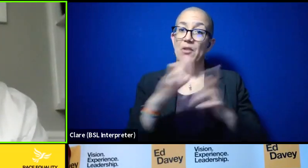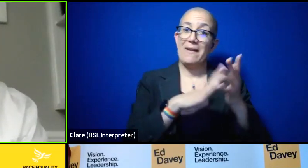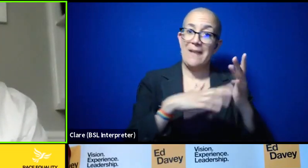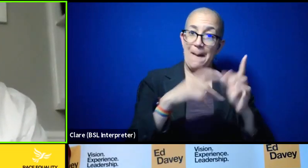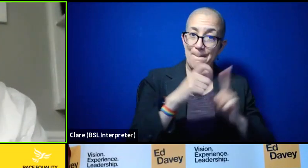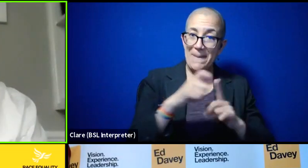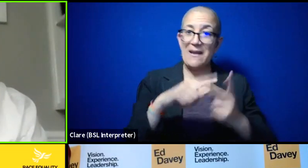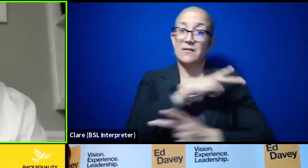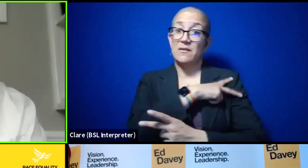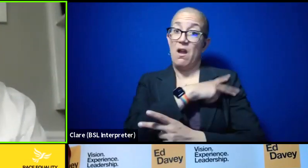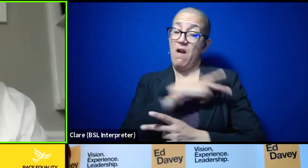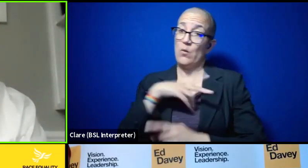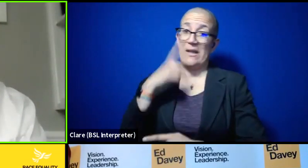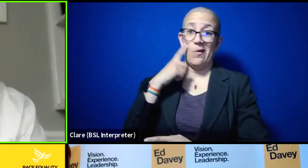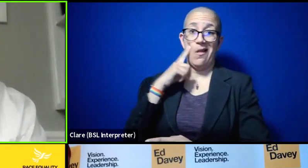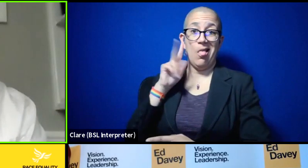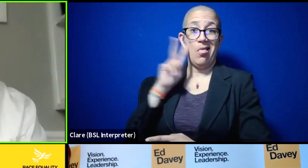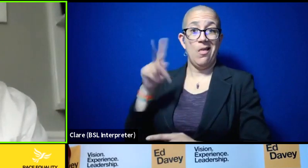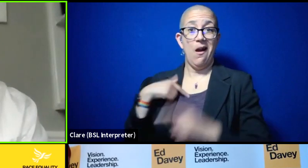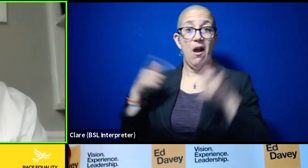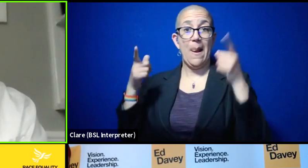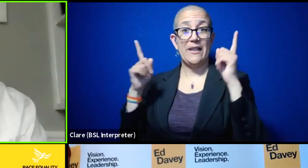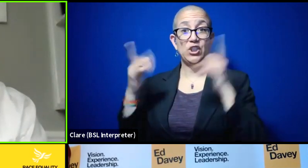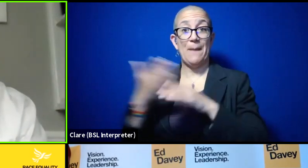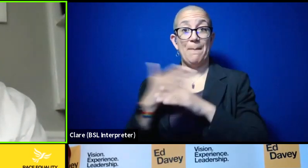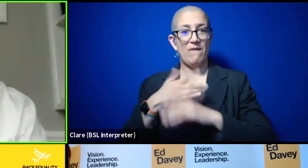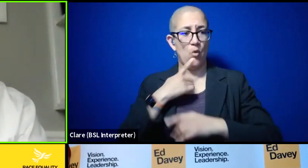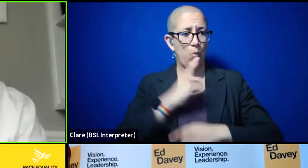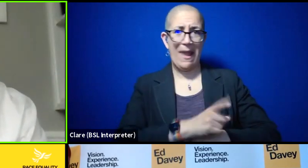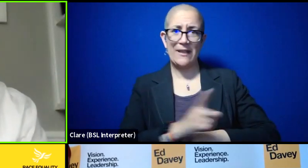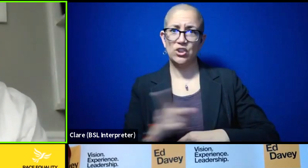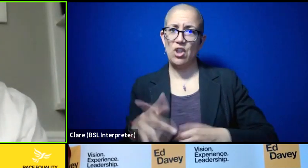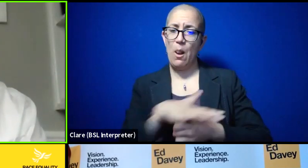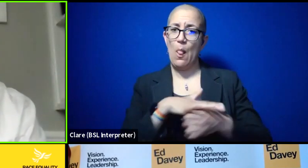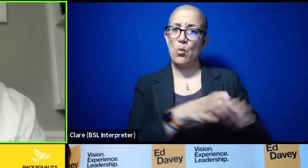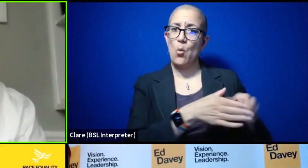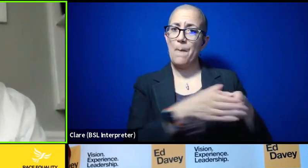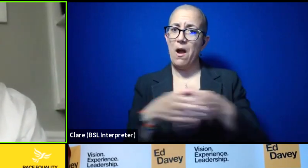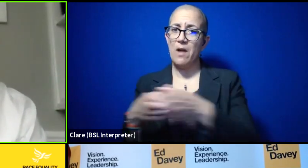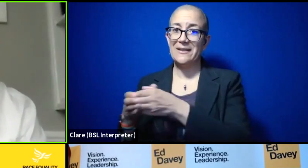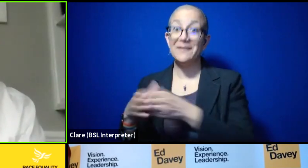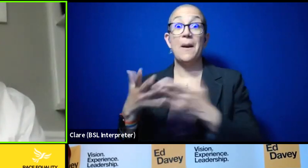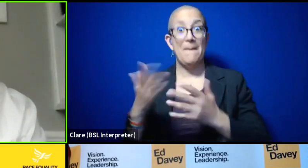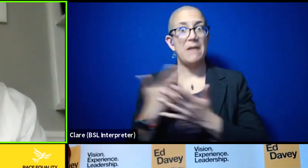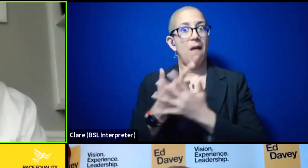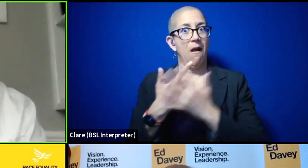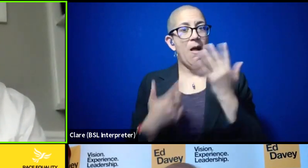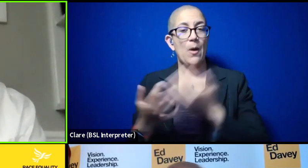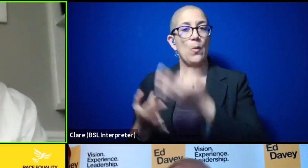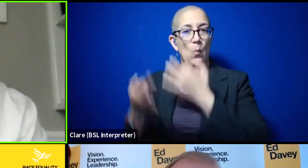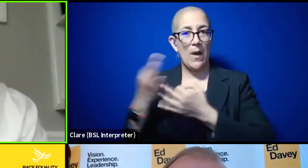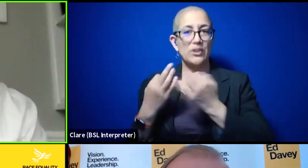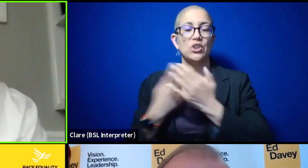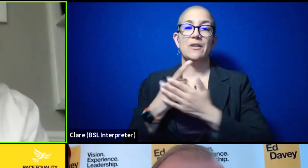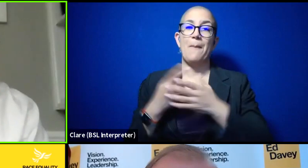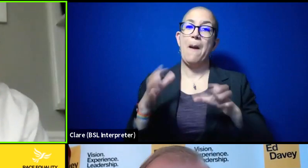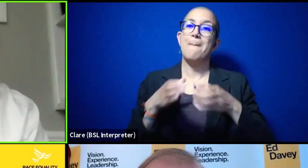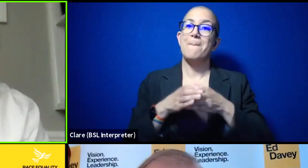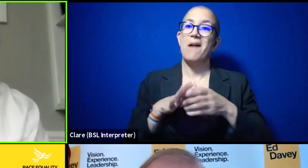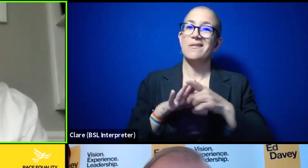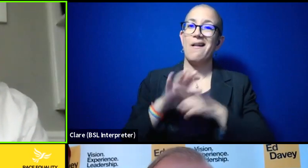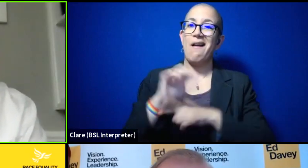own leadership before we lecture our local parties? And we had a lot of other questions about party culture and change in